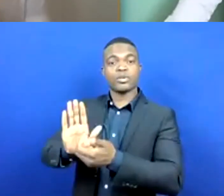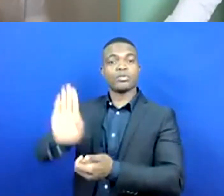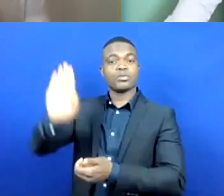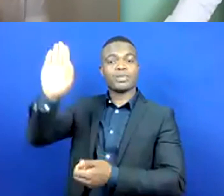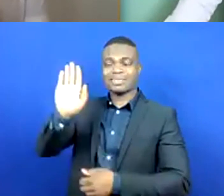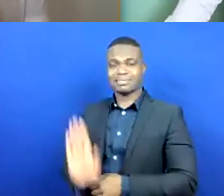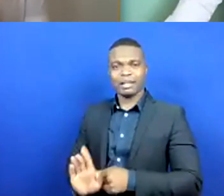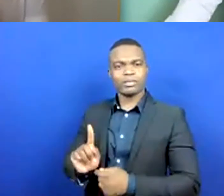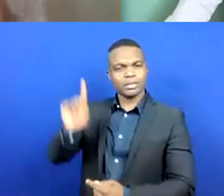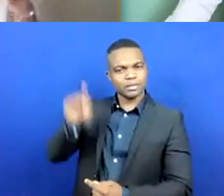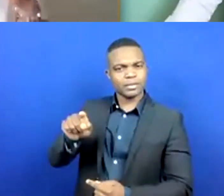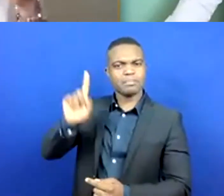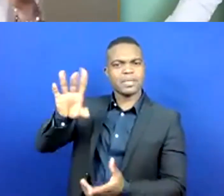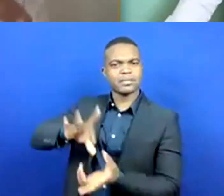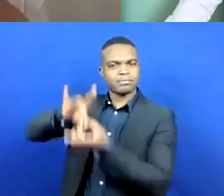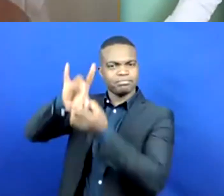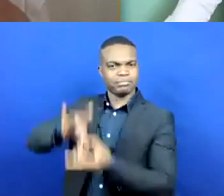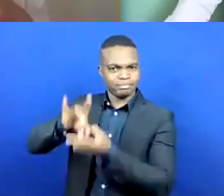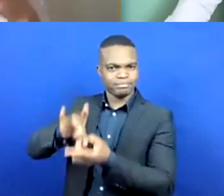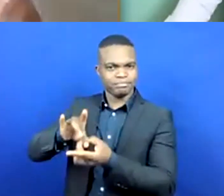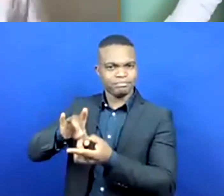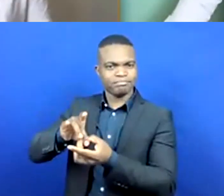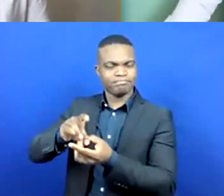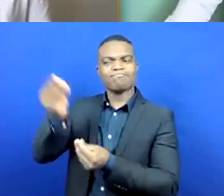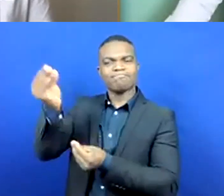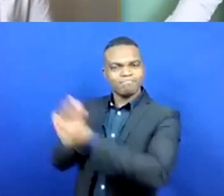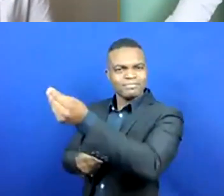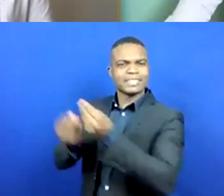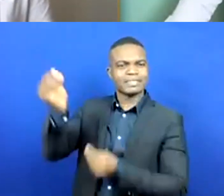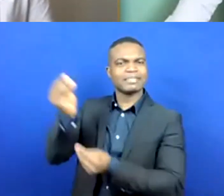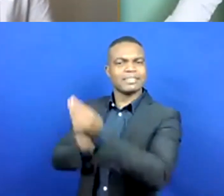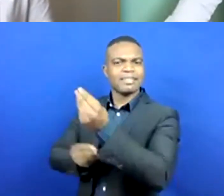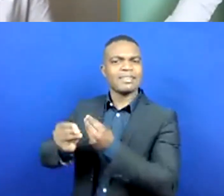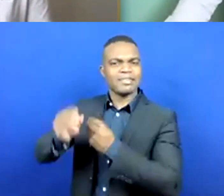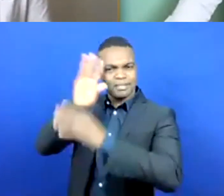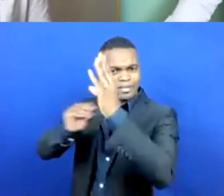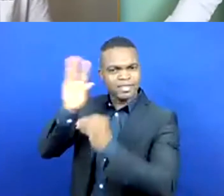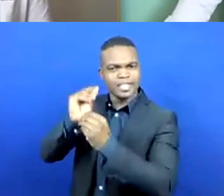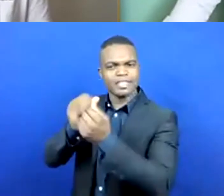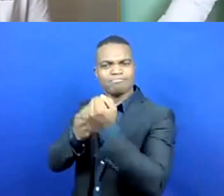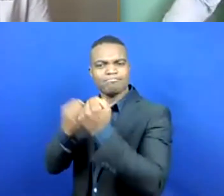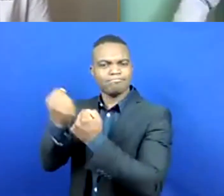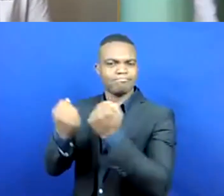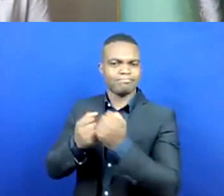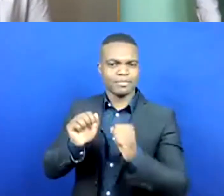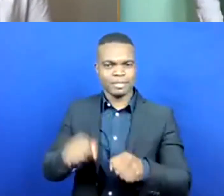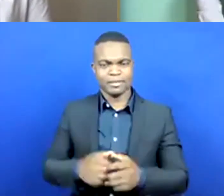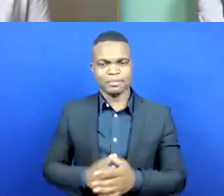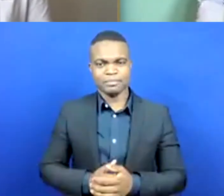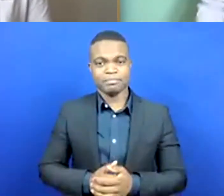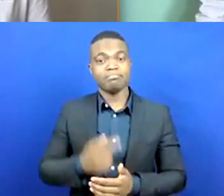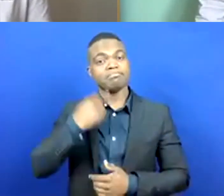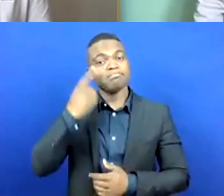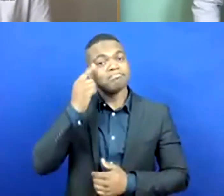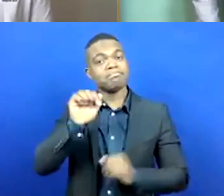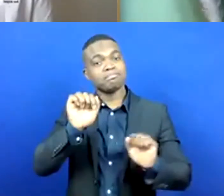it's put like a really microscopic lens on the issues we were already dealing with. And so then we'll take, I